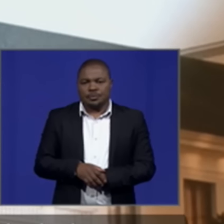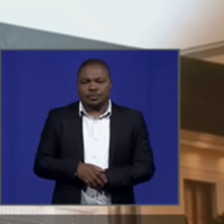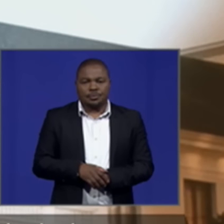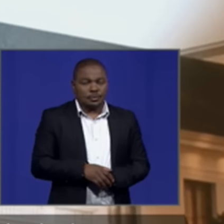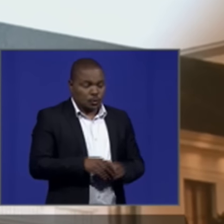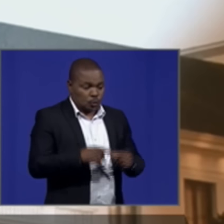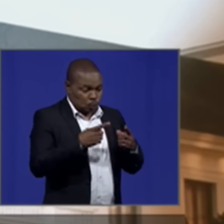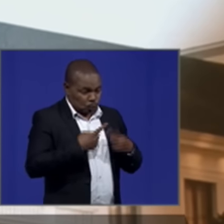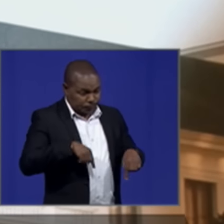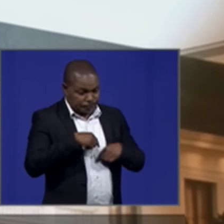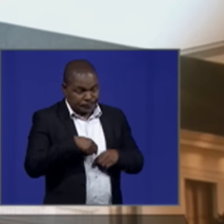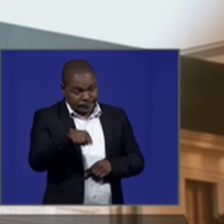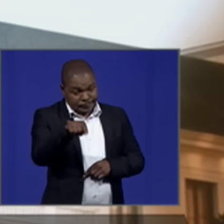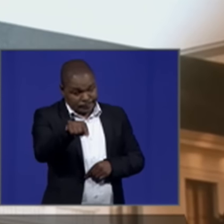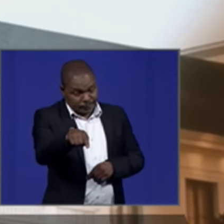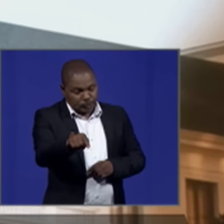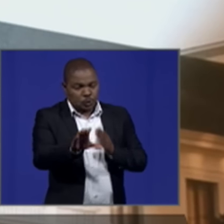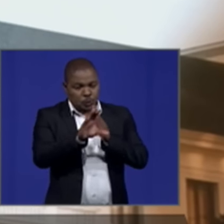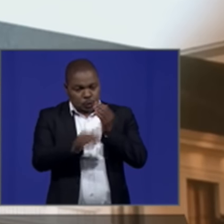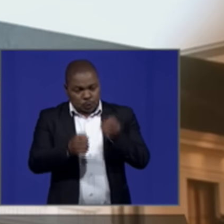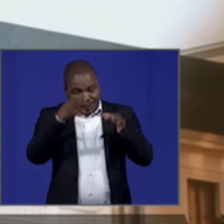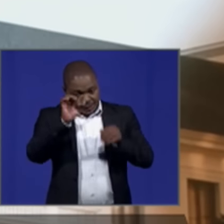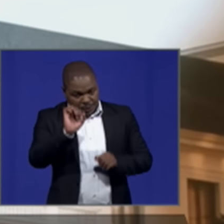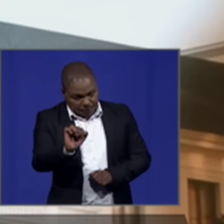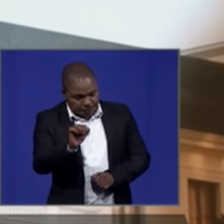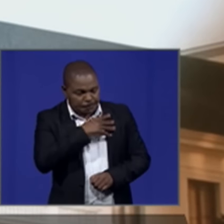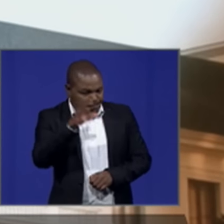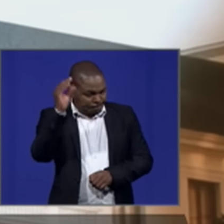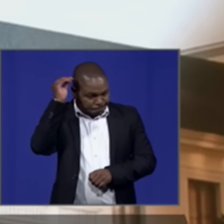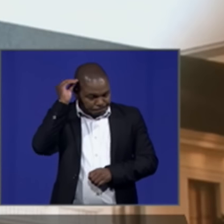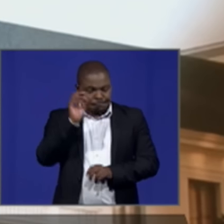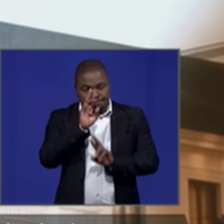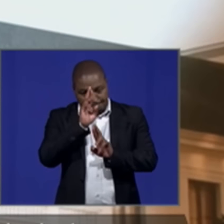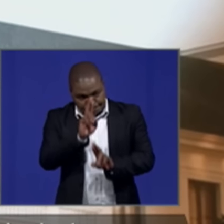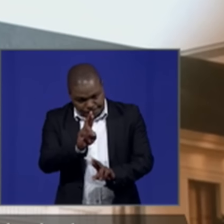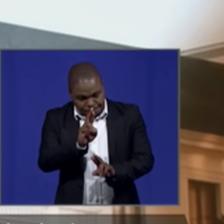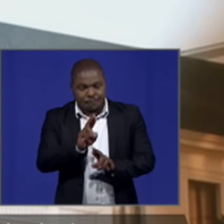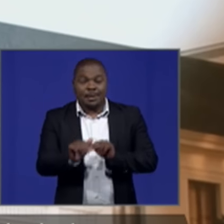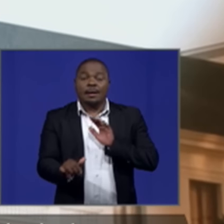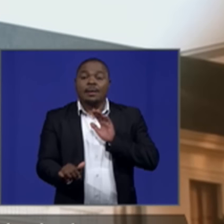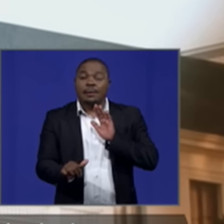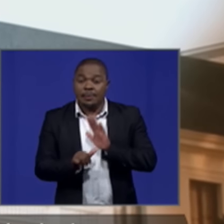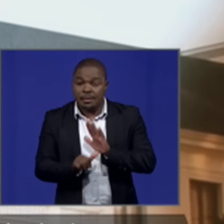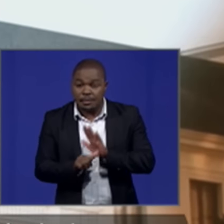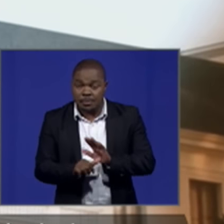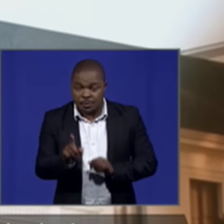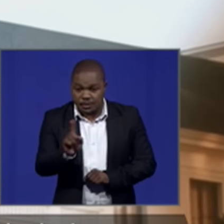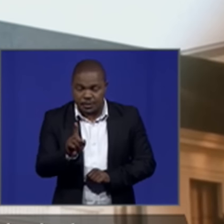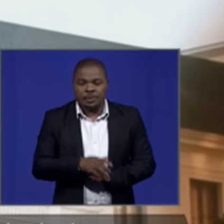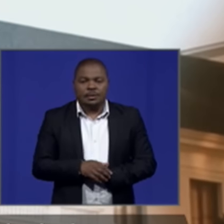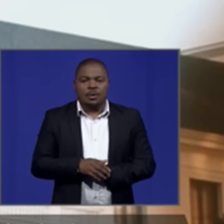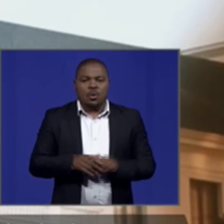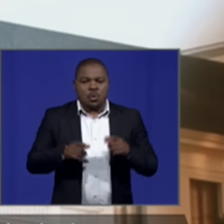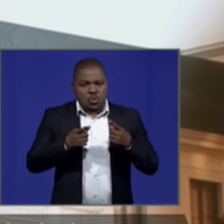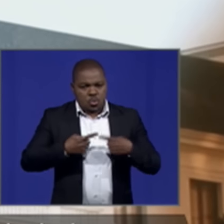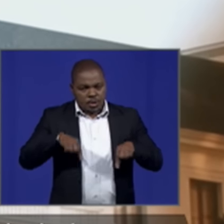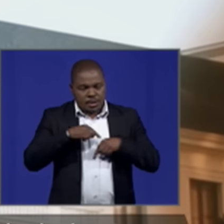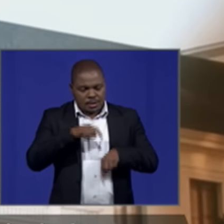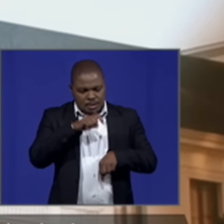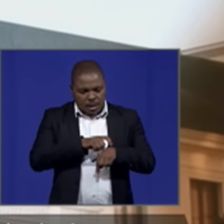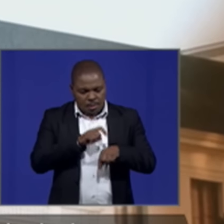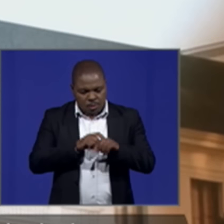the judgment of the Constitutional Court. It is important that we take some